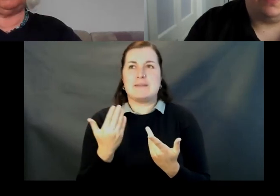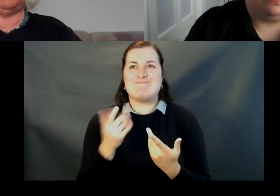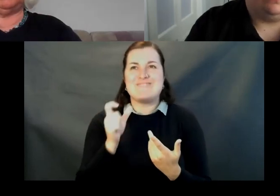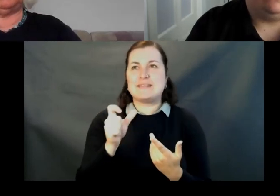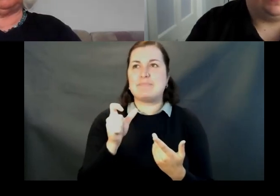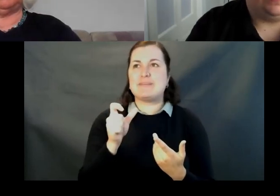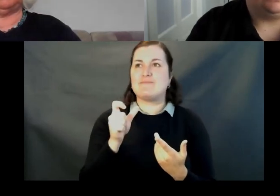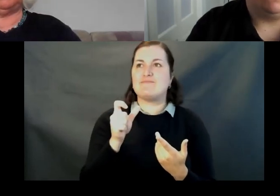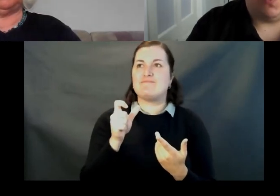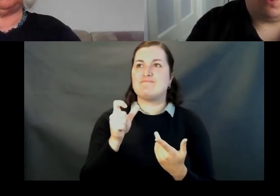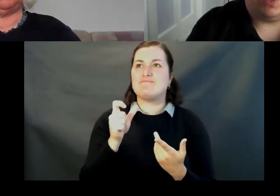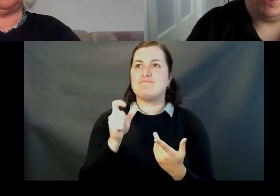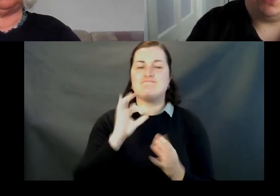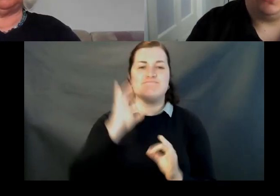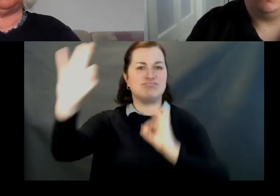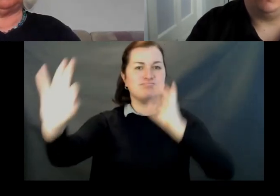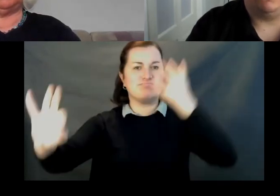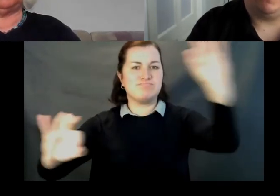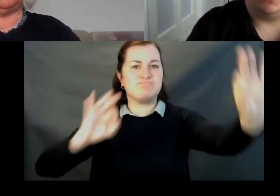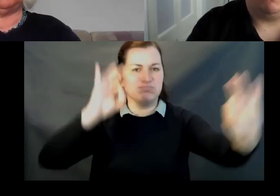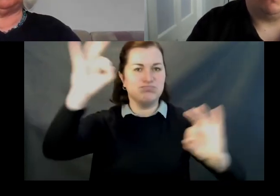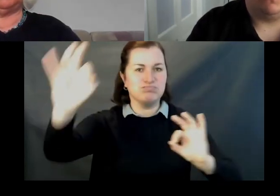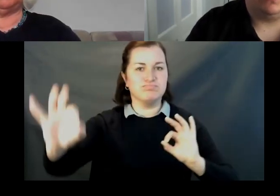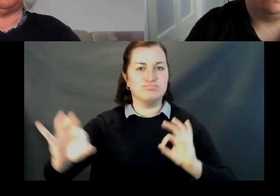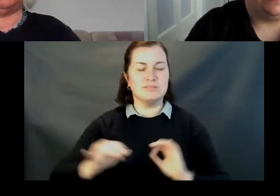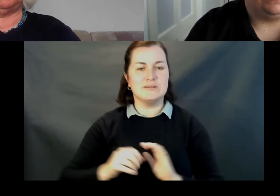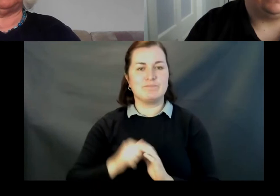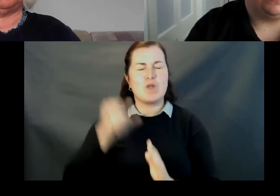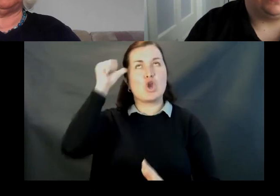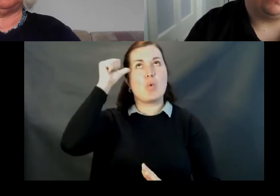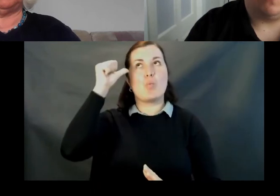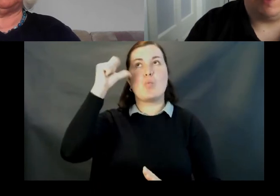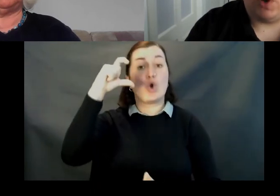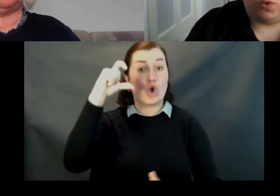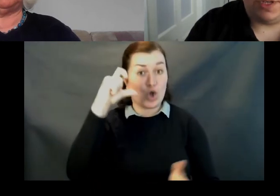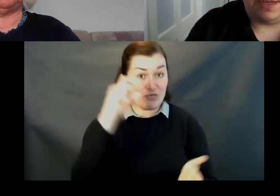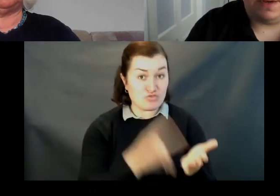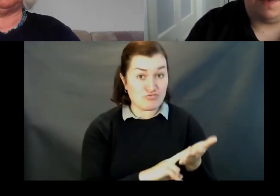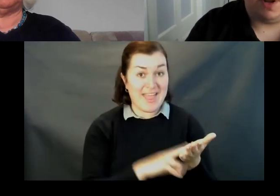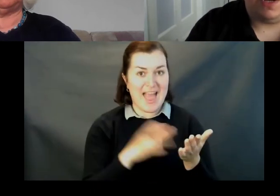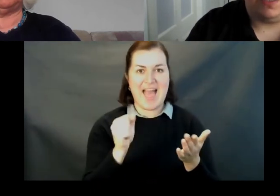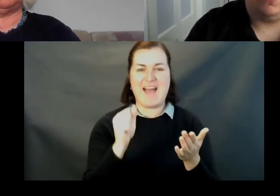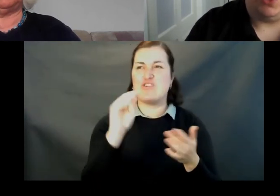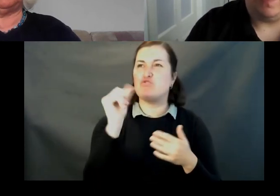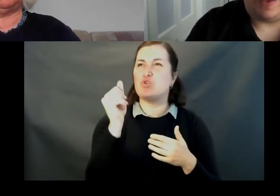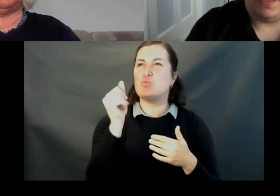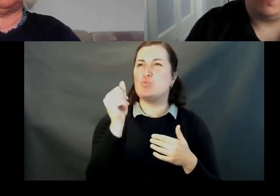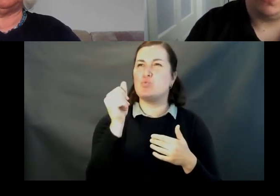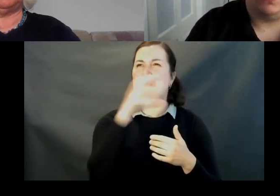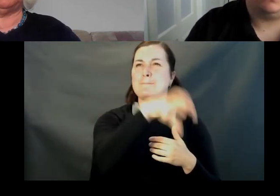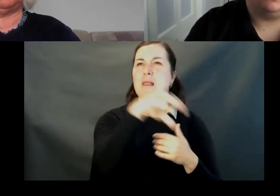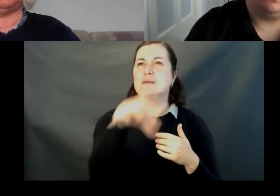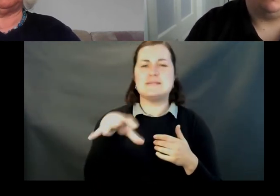Coventry, there's a few organisations. For example, there's the Coventry Resource Centre for the Blind, which is